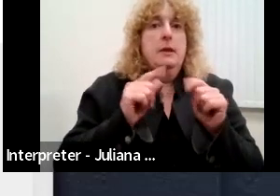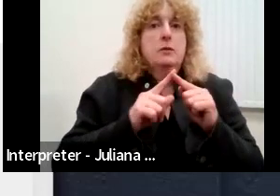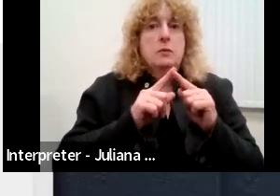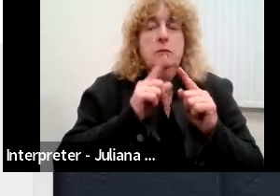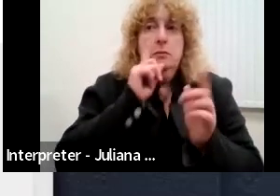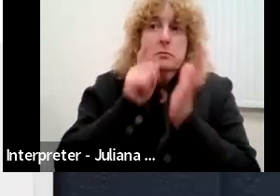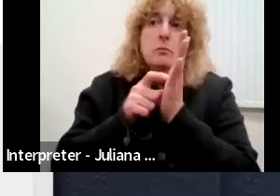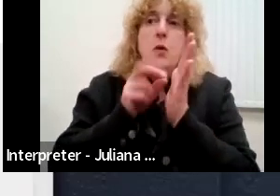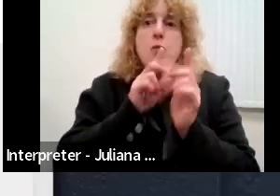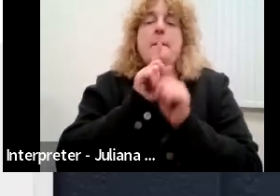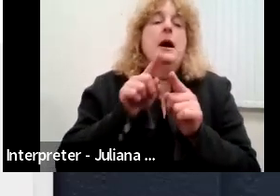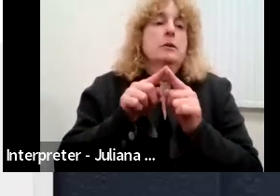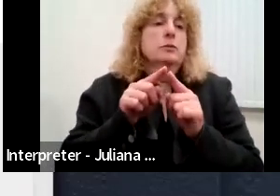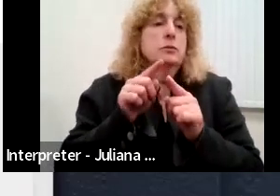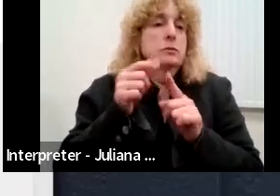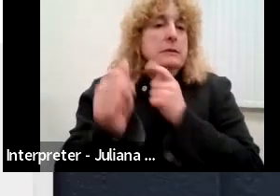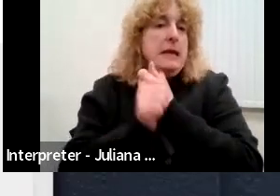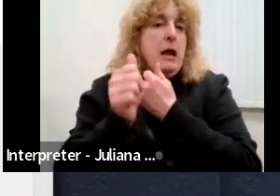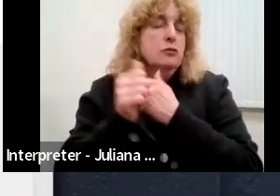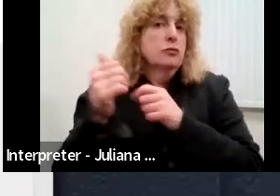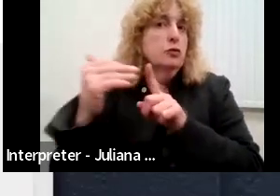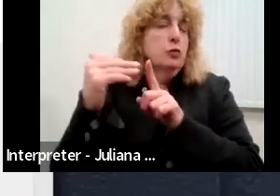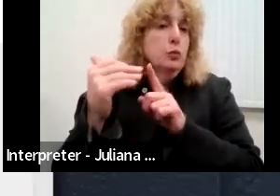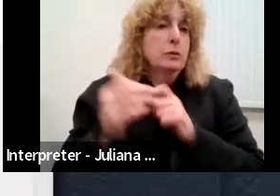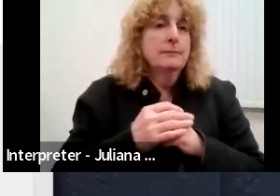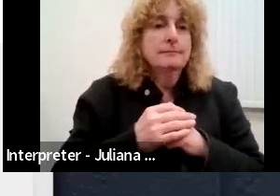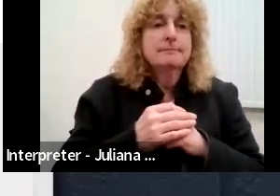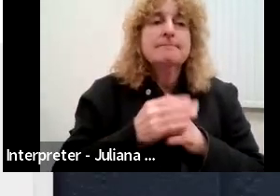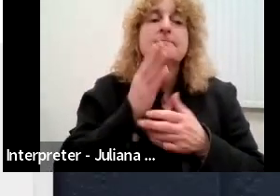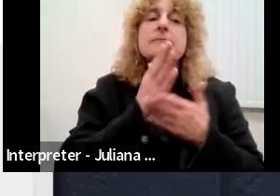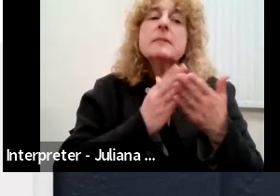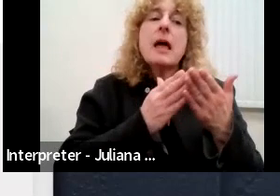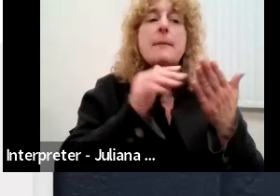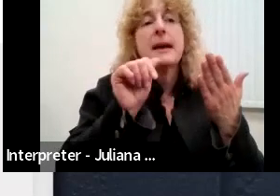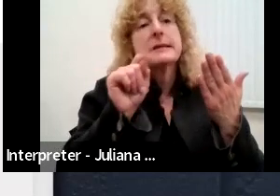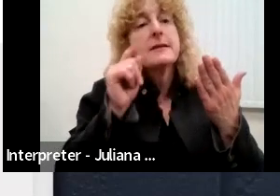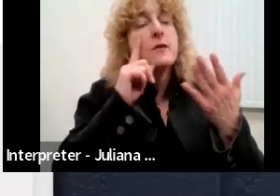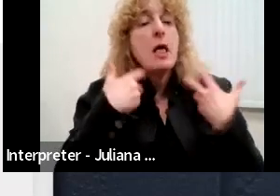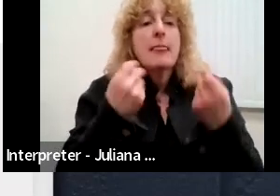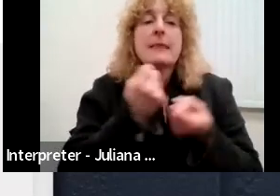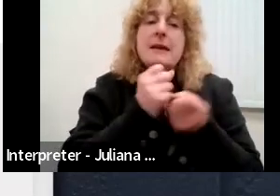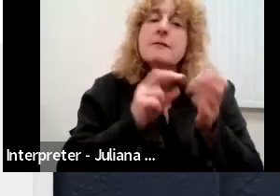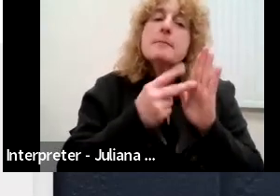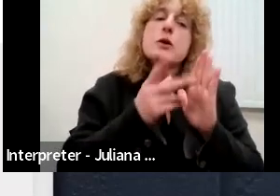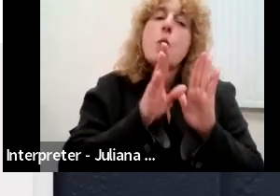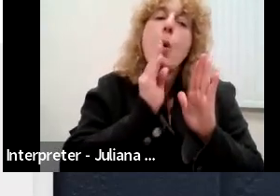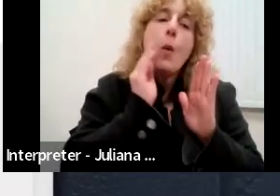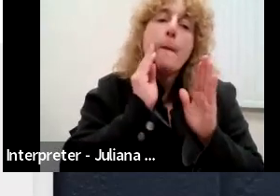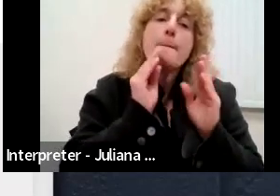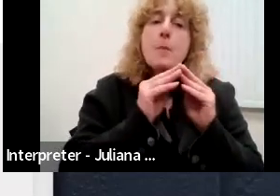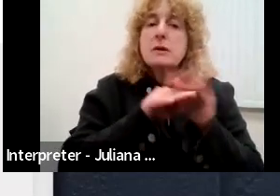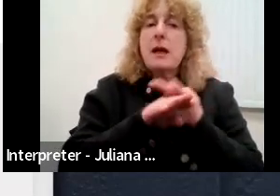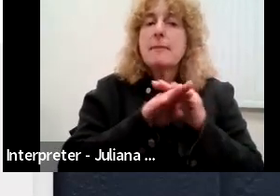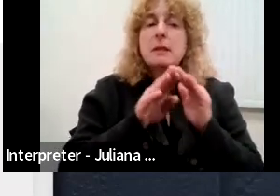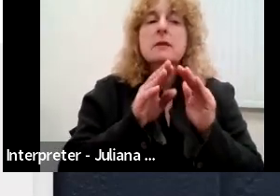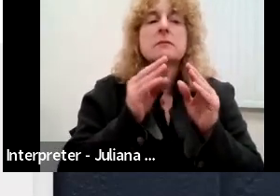So some assistive technology for health and safety includes making your home more accessible. So some of the